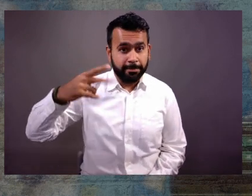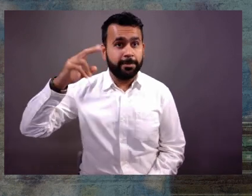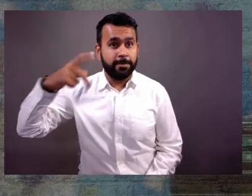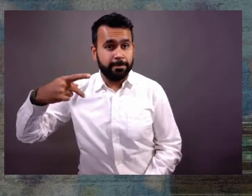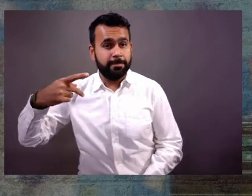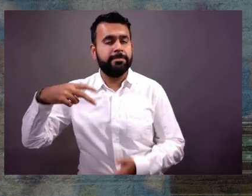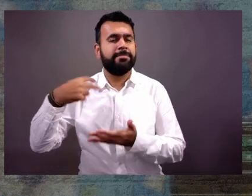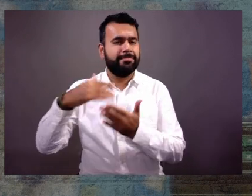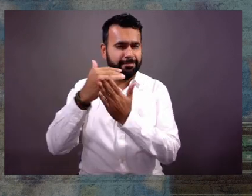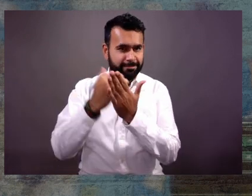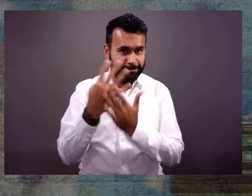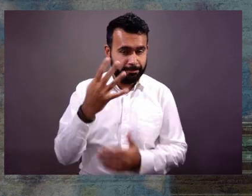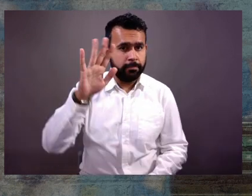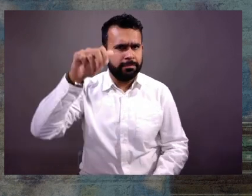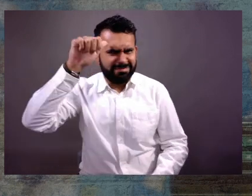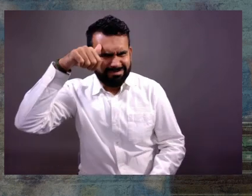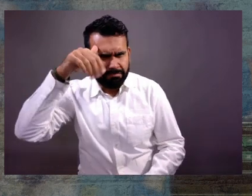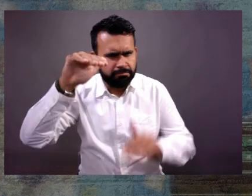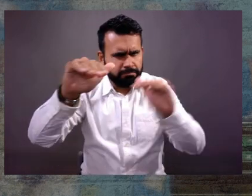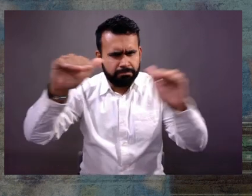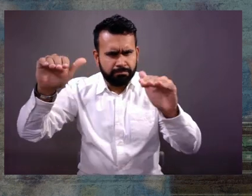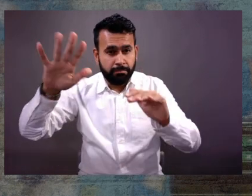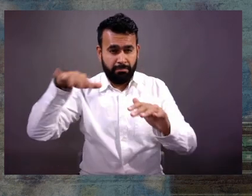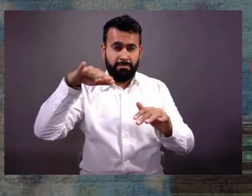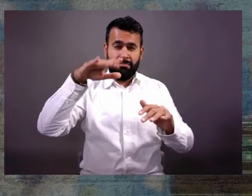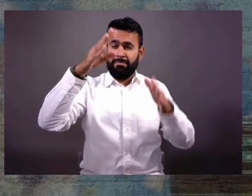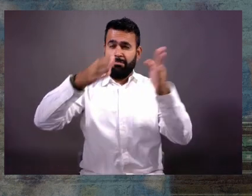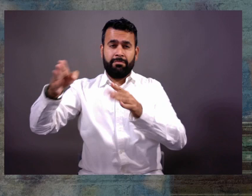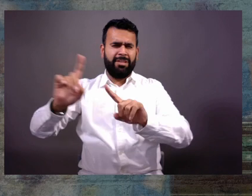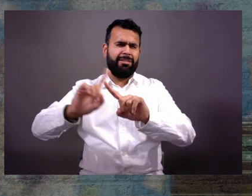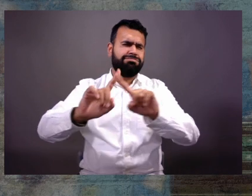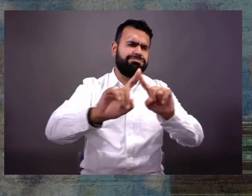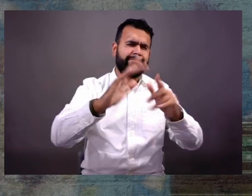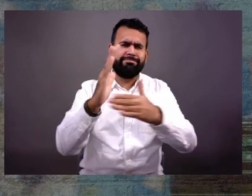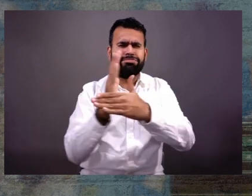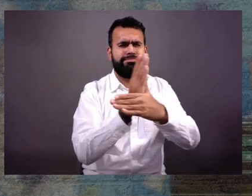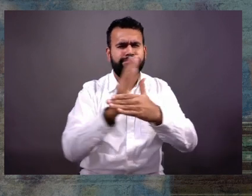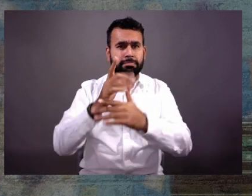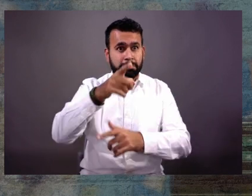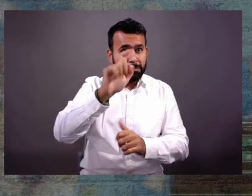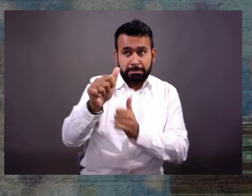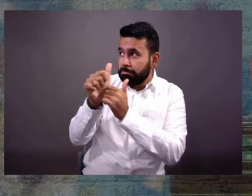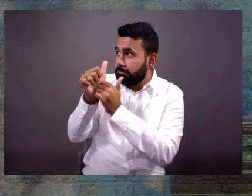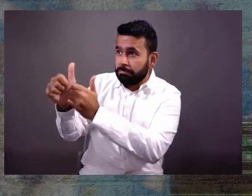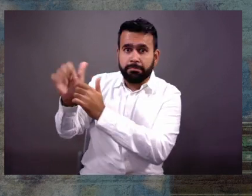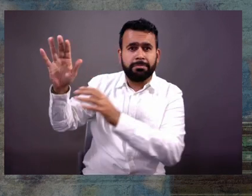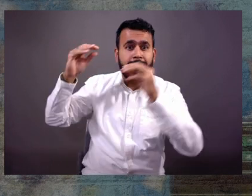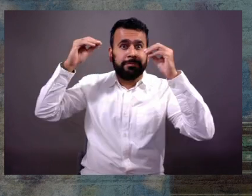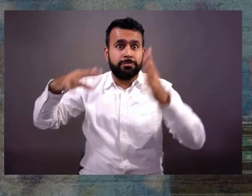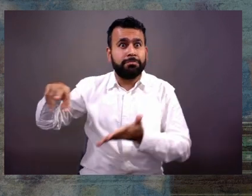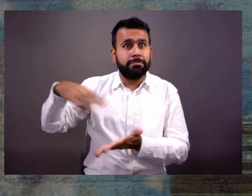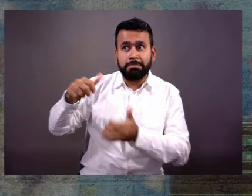Hip Hop Dance Lesson 4. Reminder: everyone learns at a different pace. You don't have to go